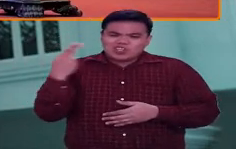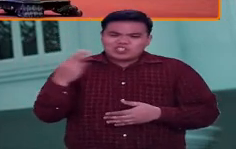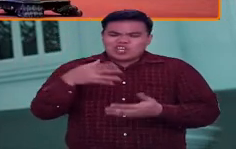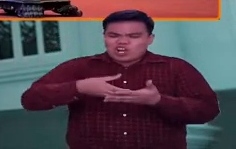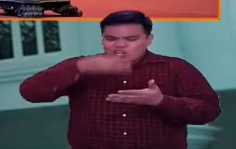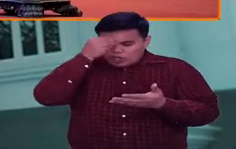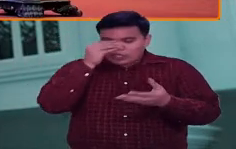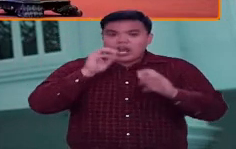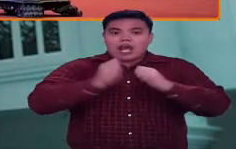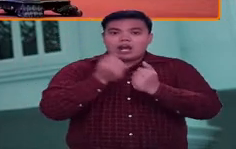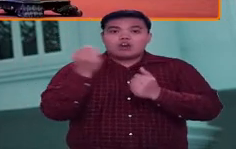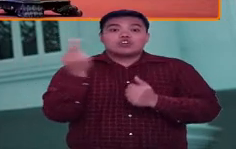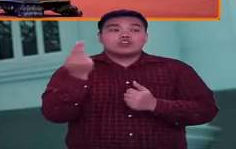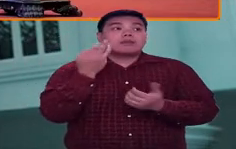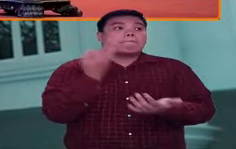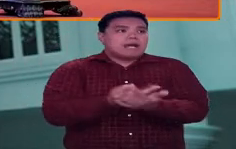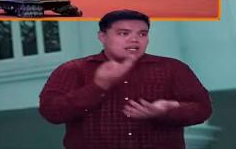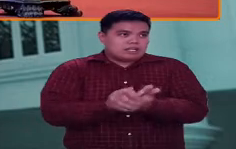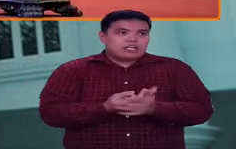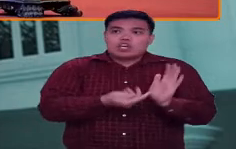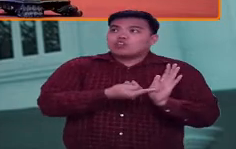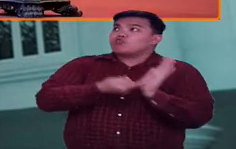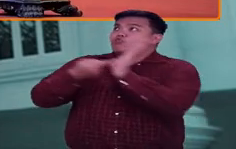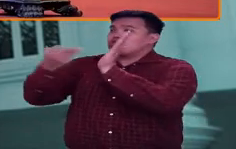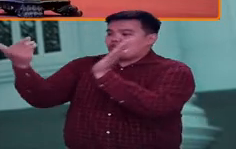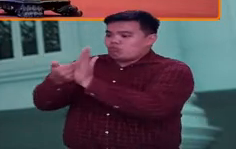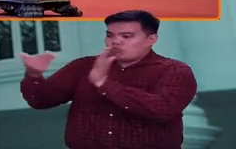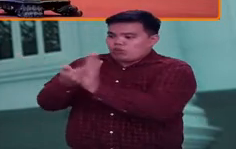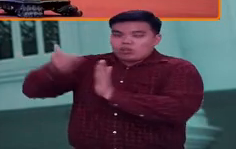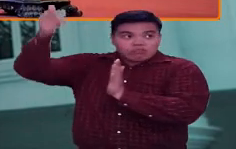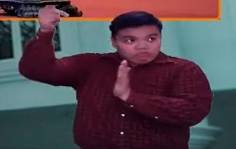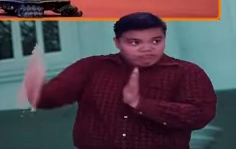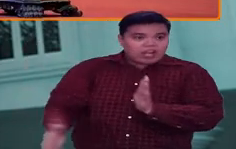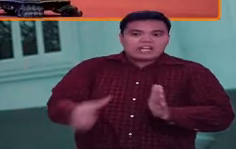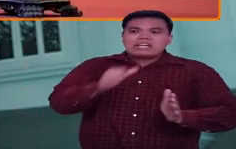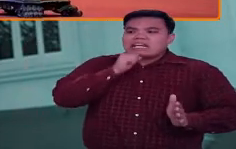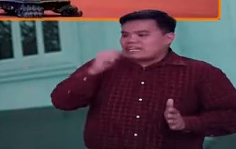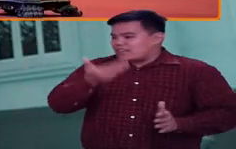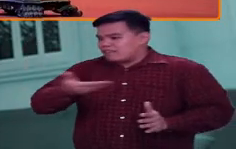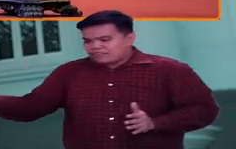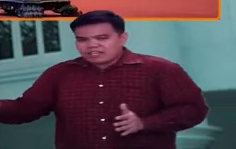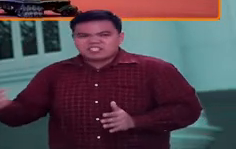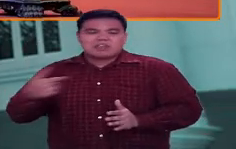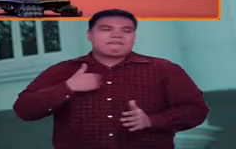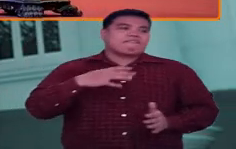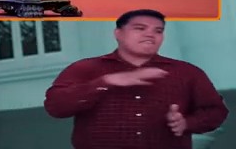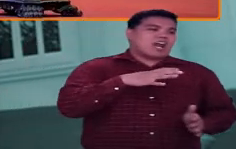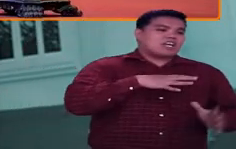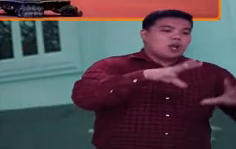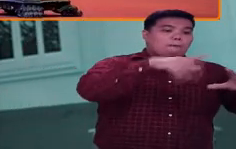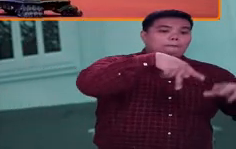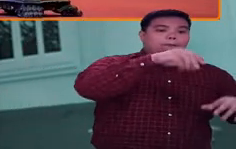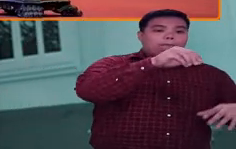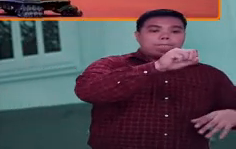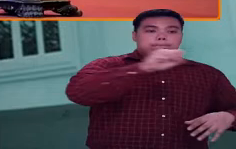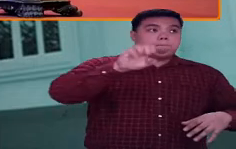money to show that God and not things or